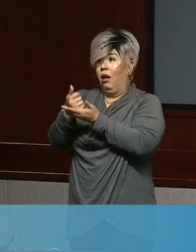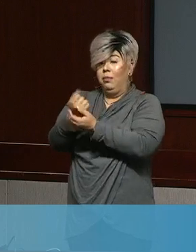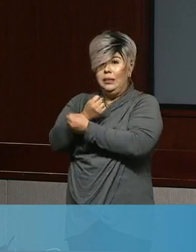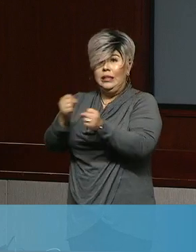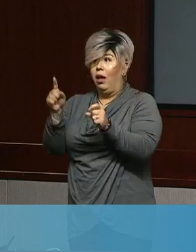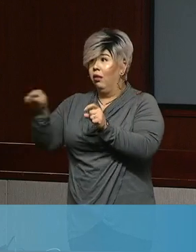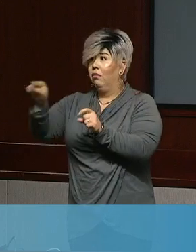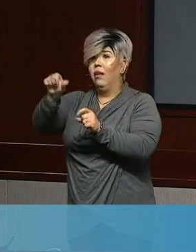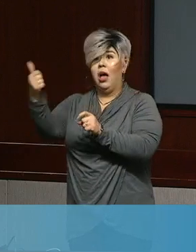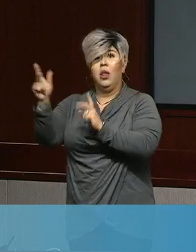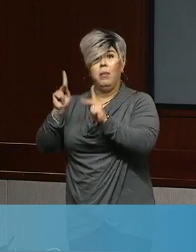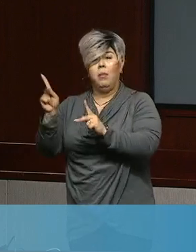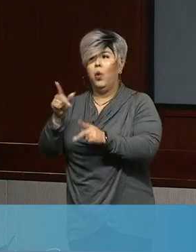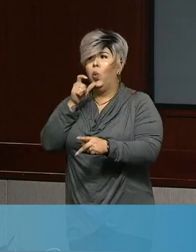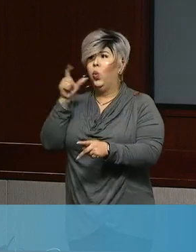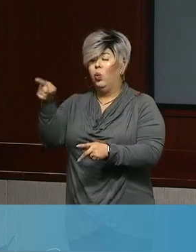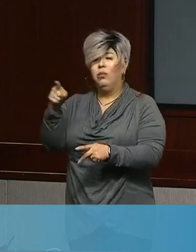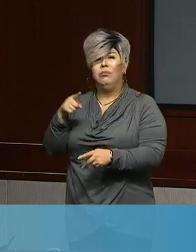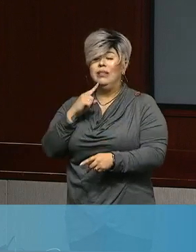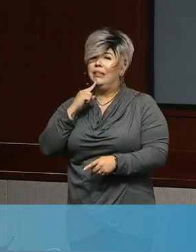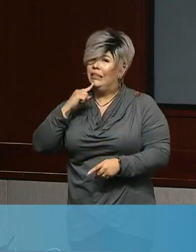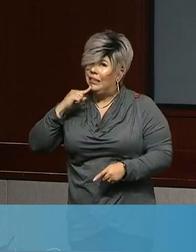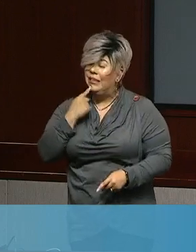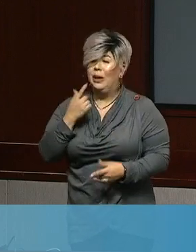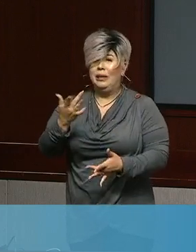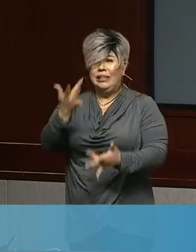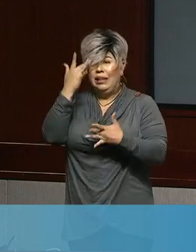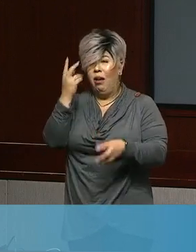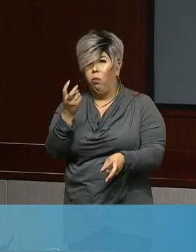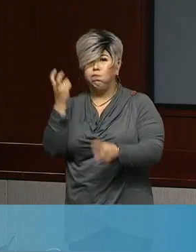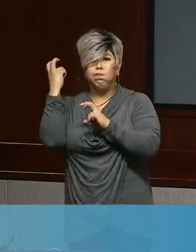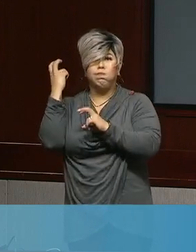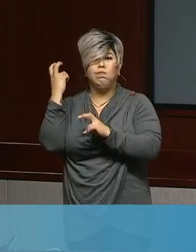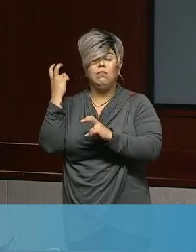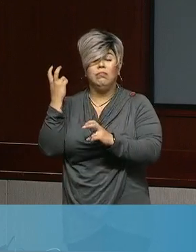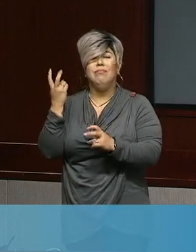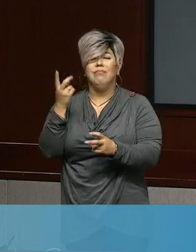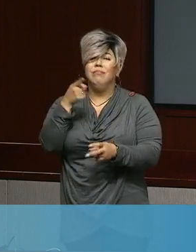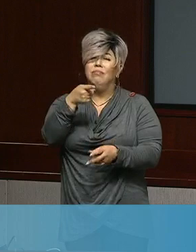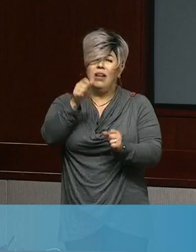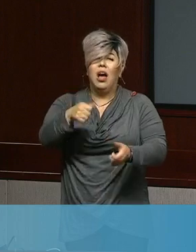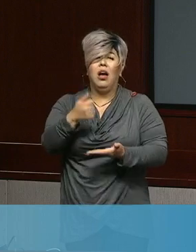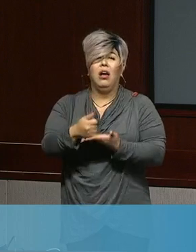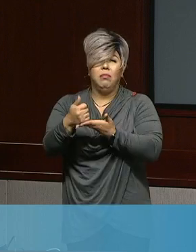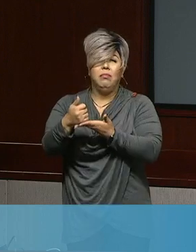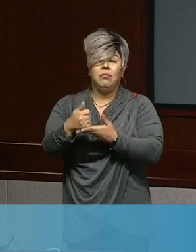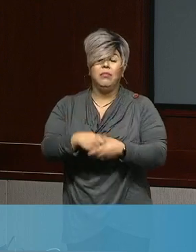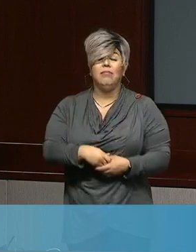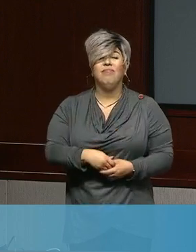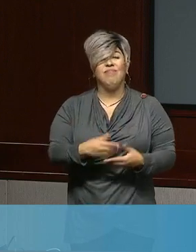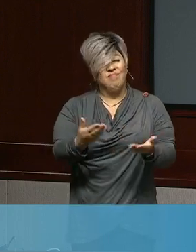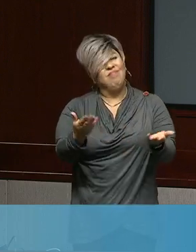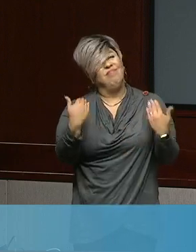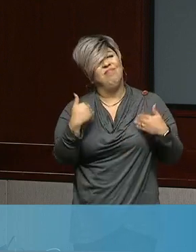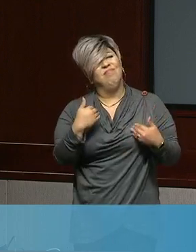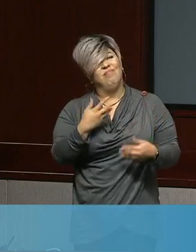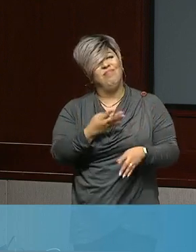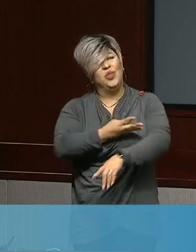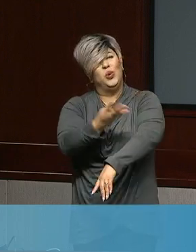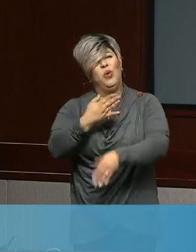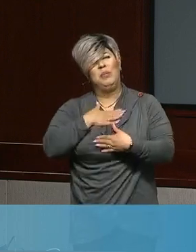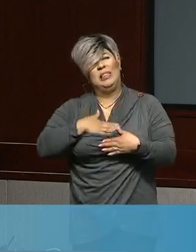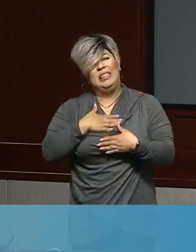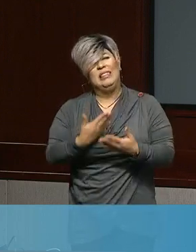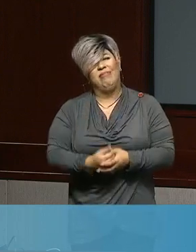community critically impacted by COVID-19. Be a hero and donate,